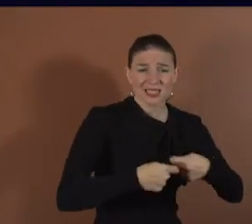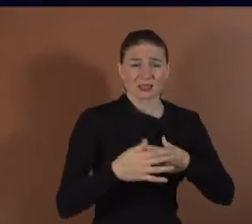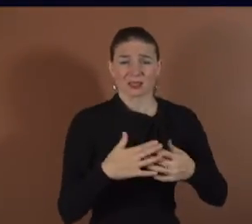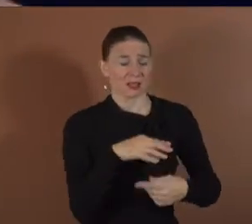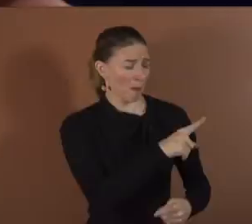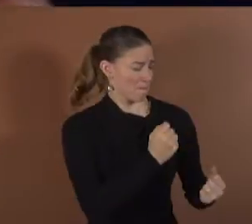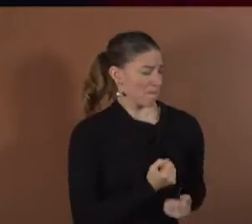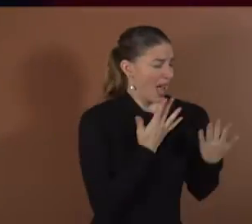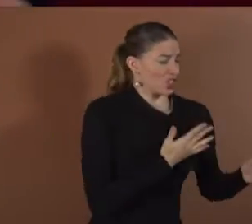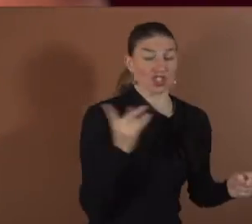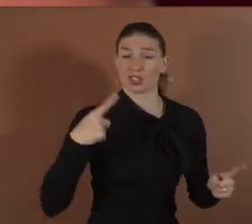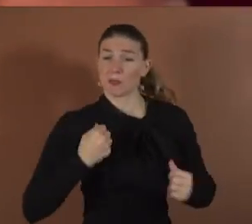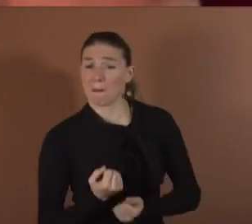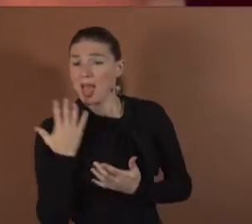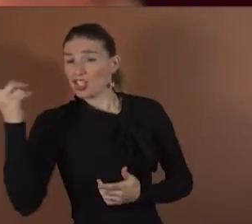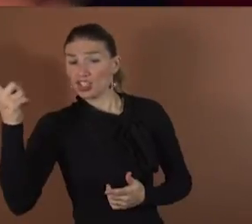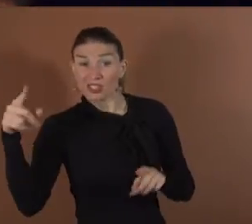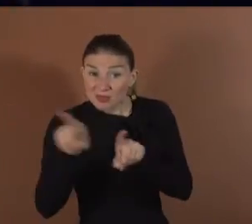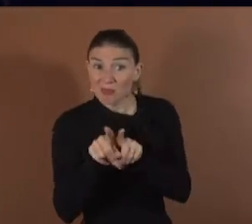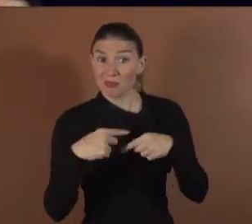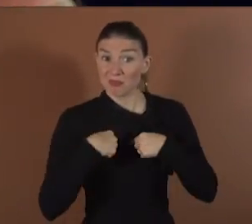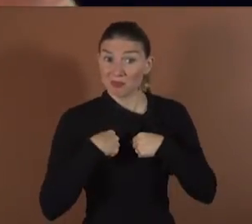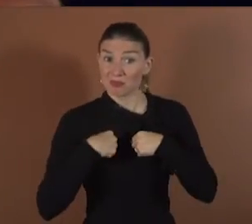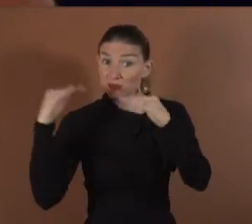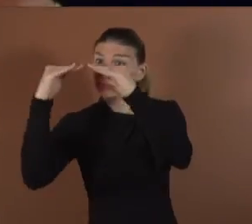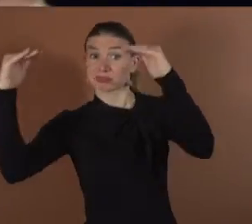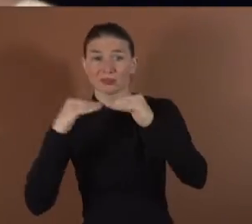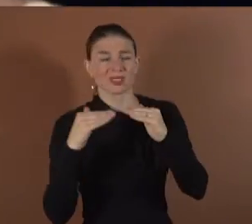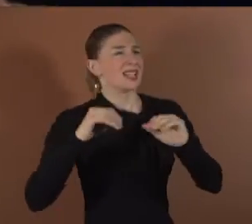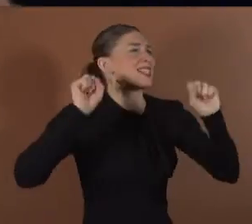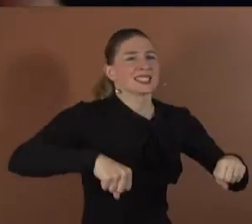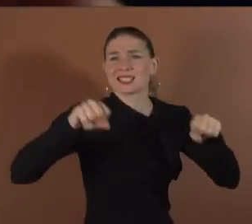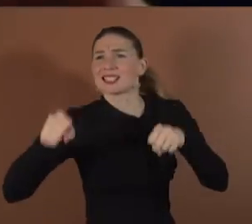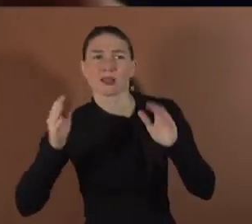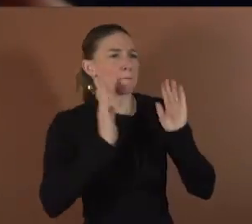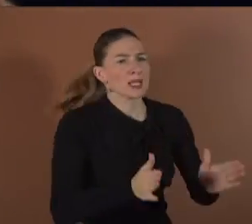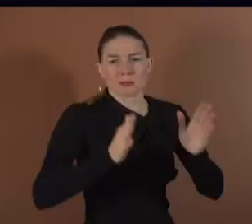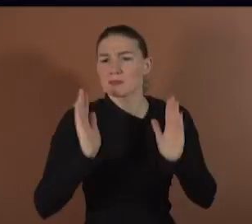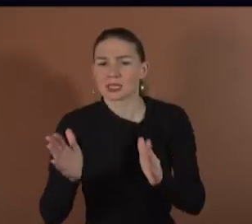speak, and then when they get back to their offices and their lives, sadly,